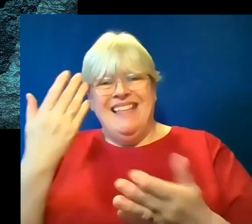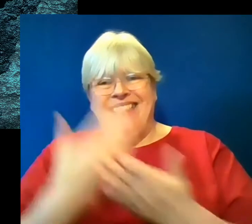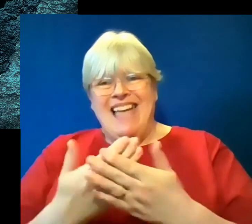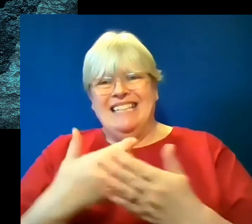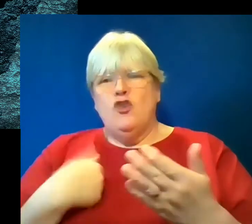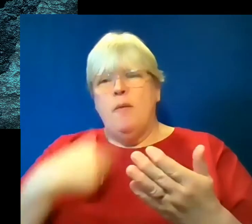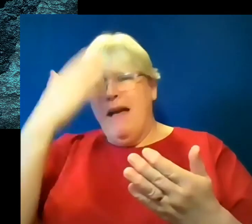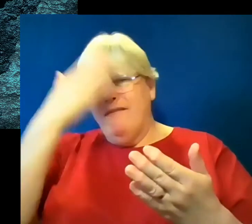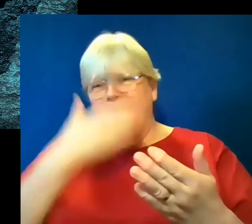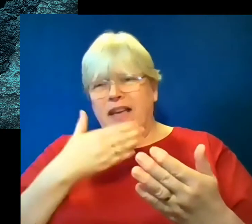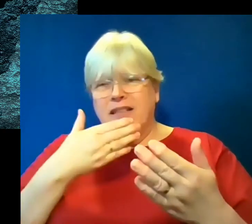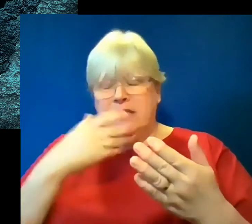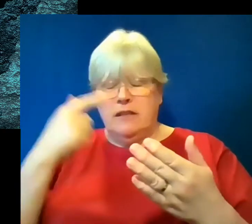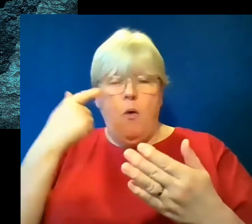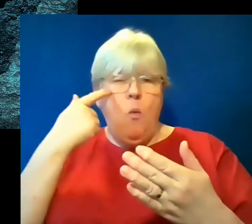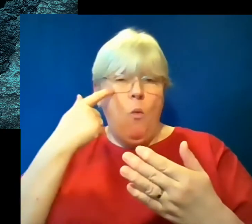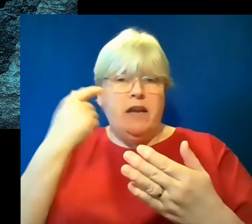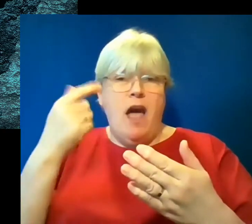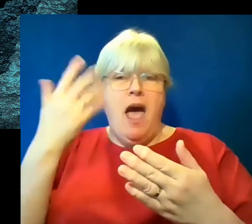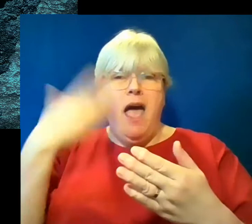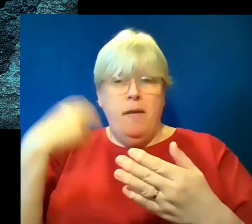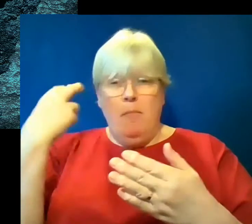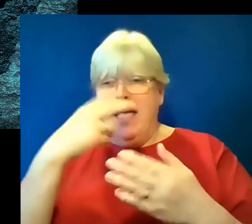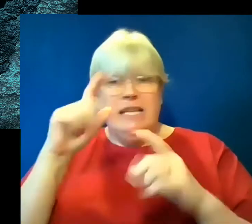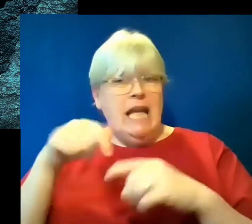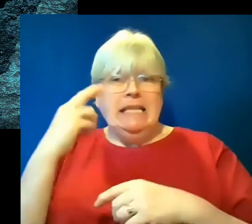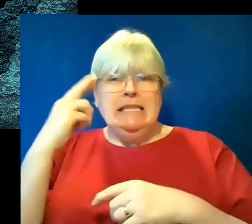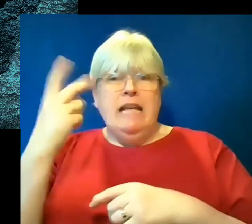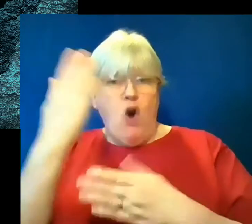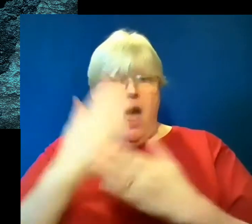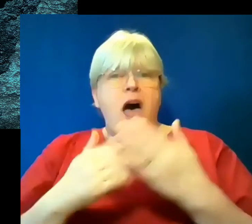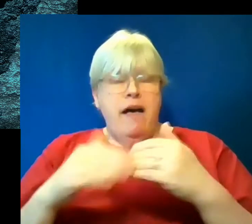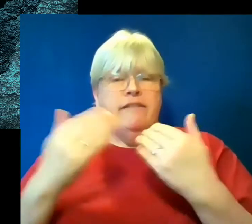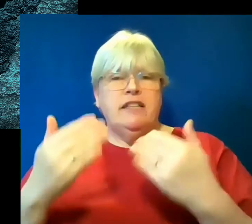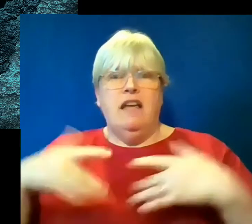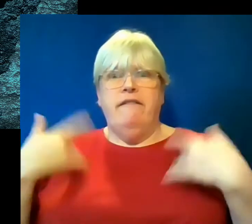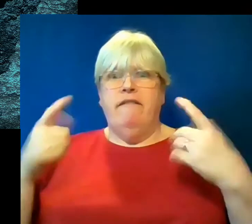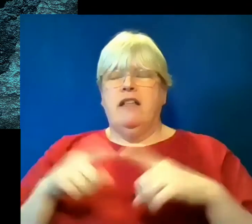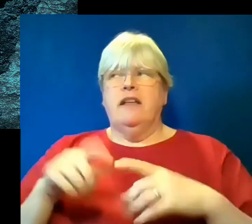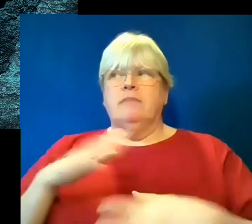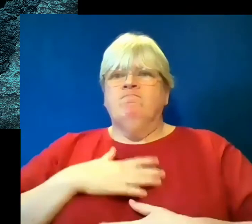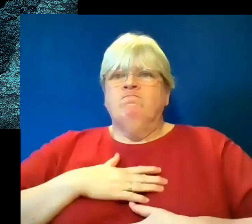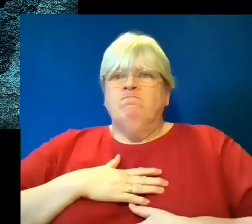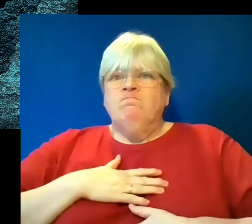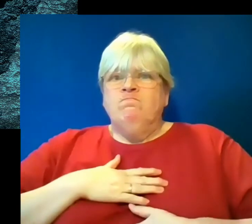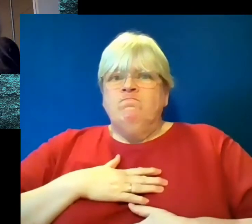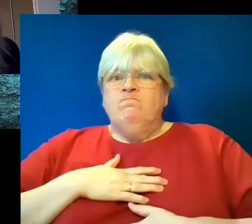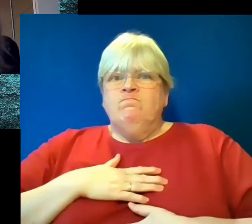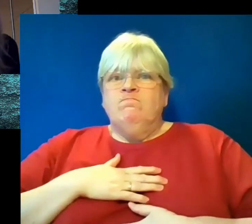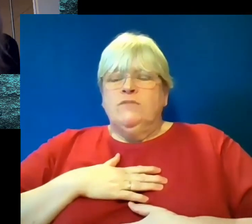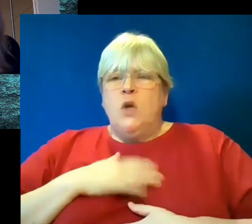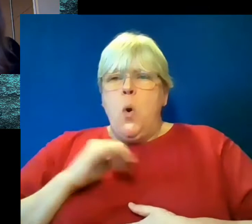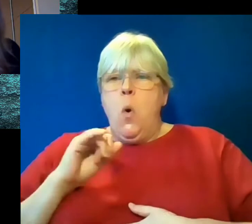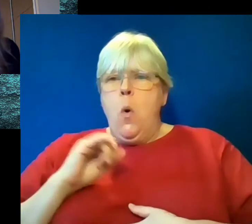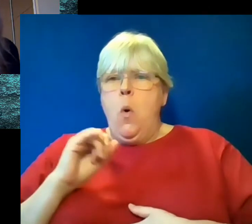on the net, and I went blind in one eye for half a day, which also felt a little bit like, I bet Dickens never went blind in one eye while he